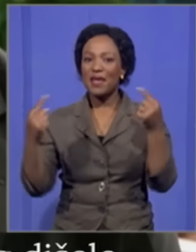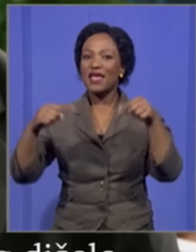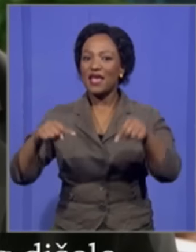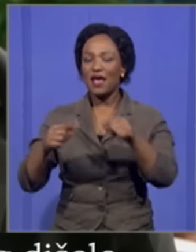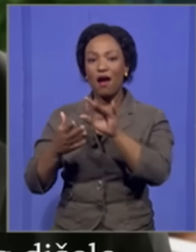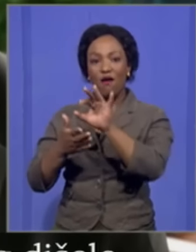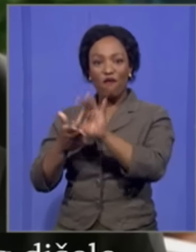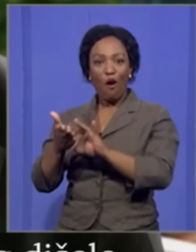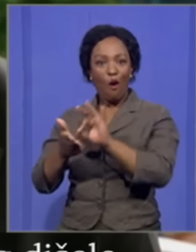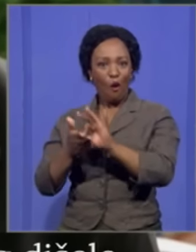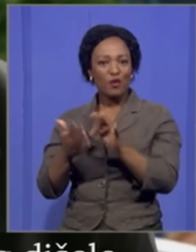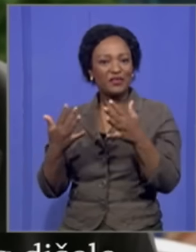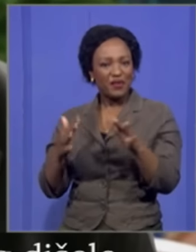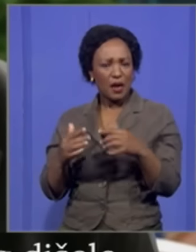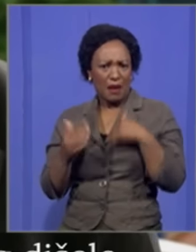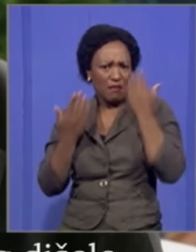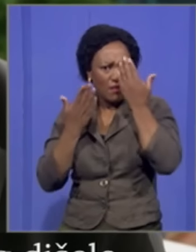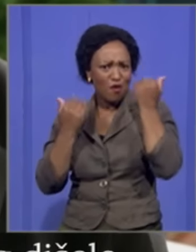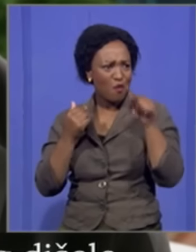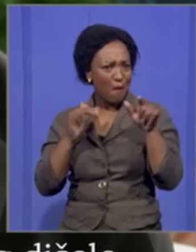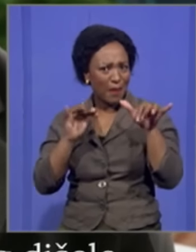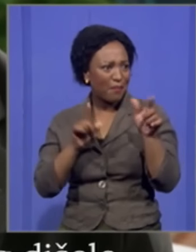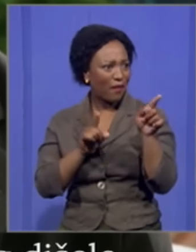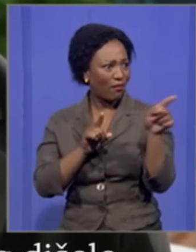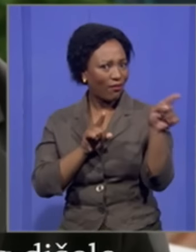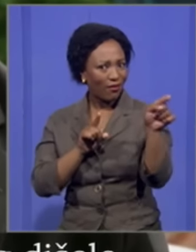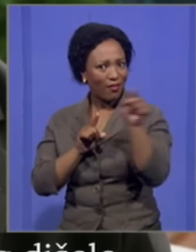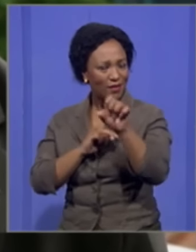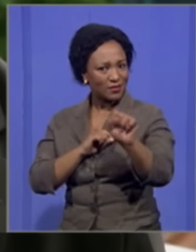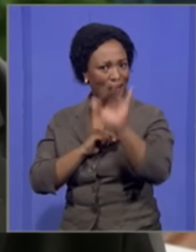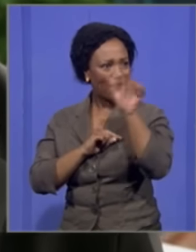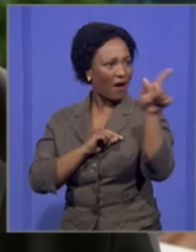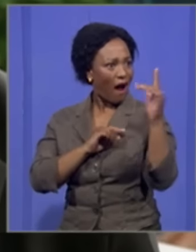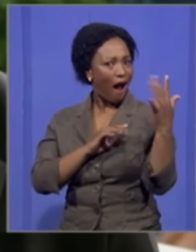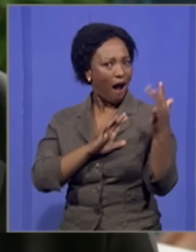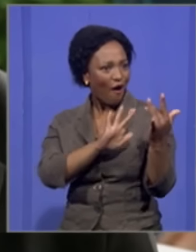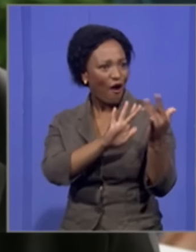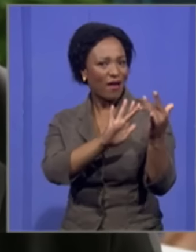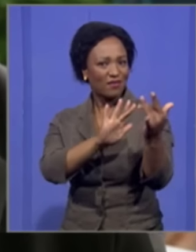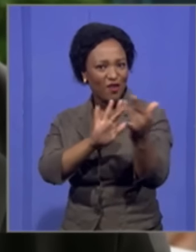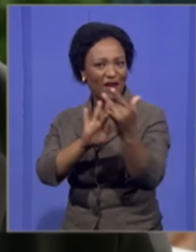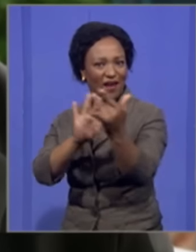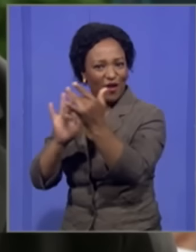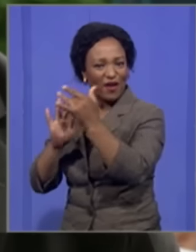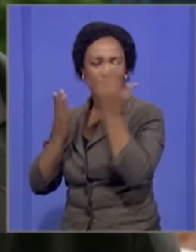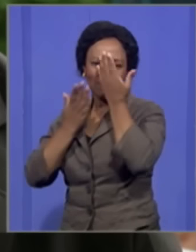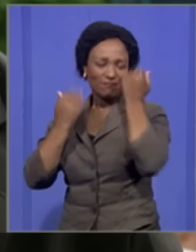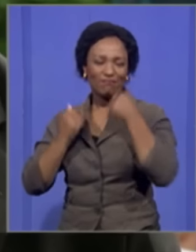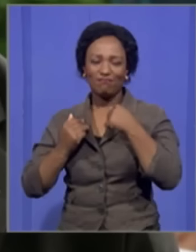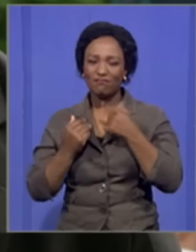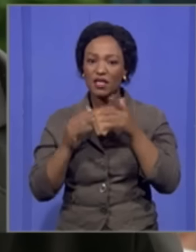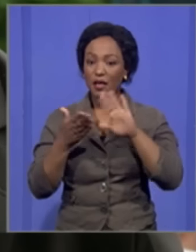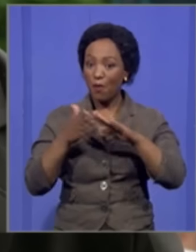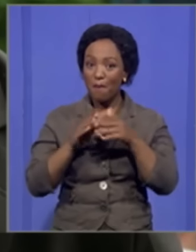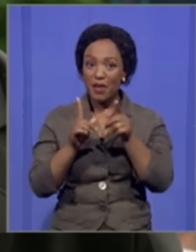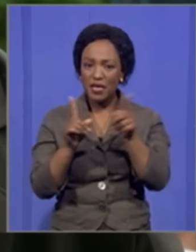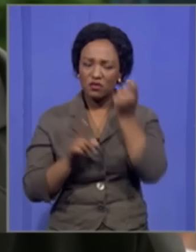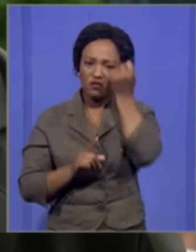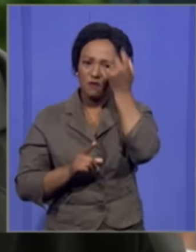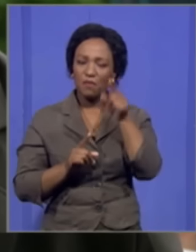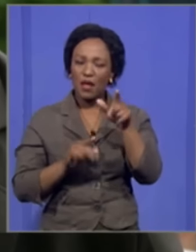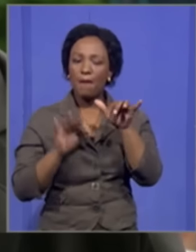I had no idea that it's also going to be an opportunity for us to connect with South Africans and our community, also to understand how many South Africans there